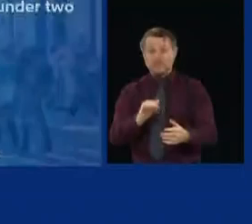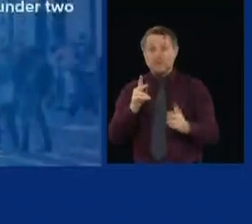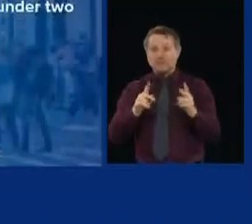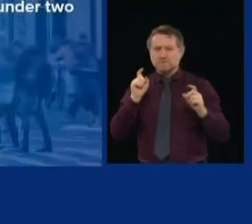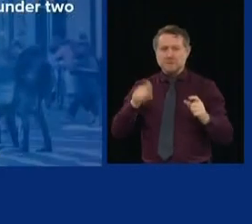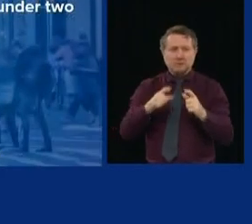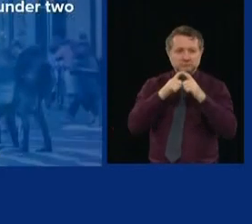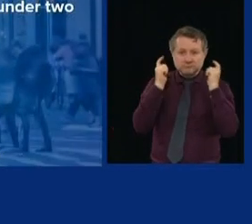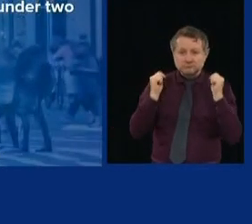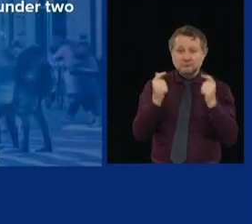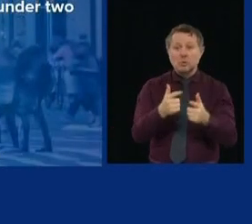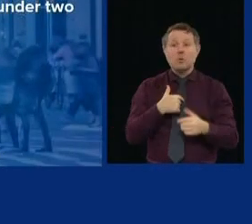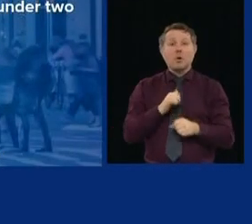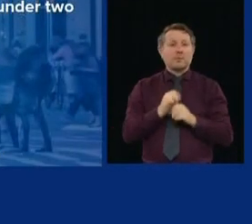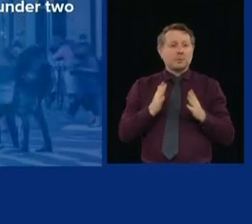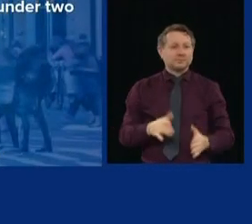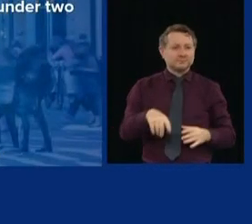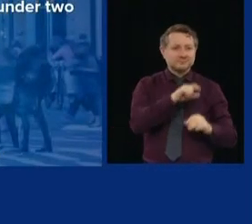made available.